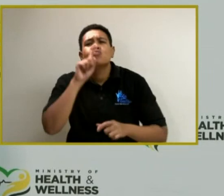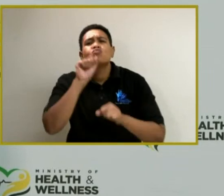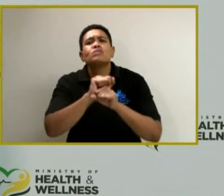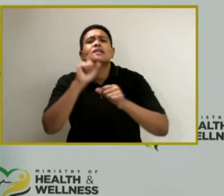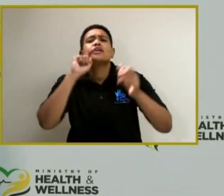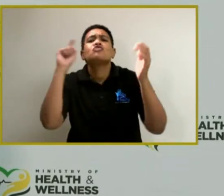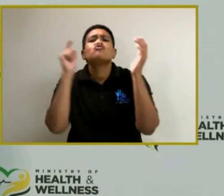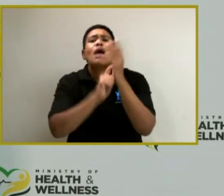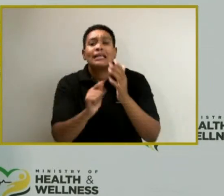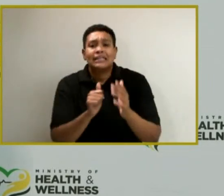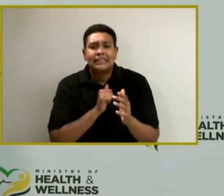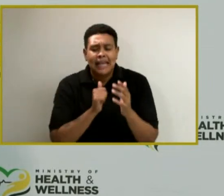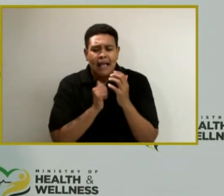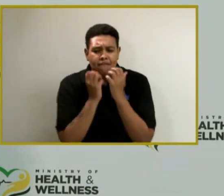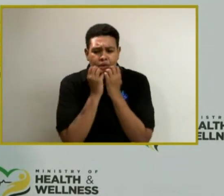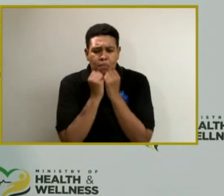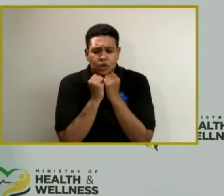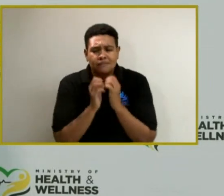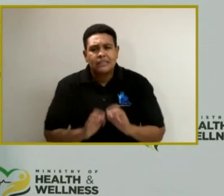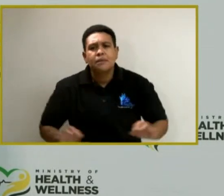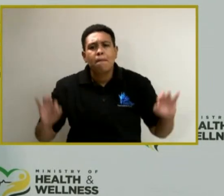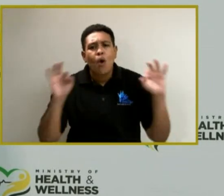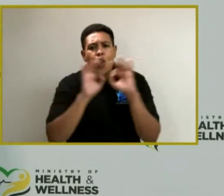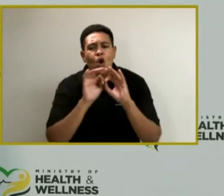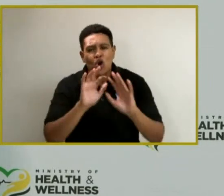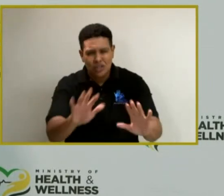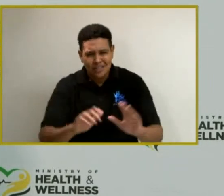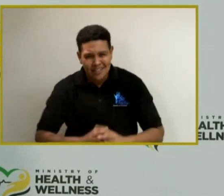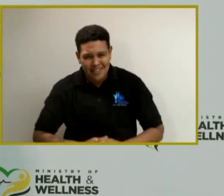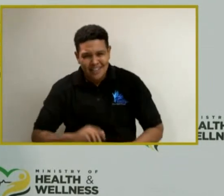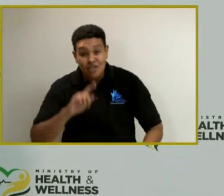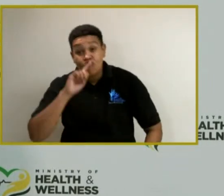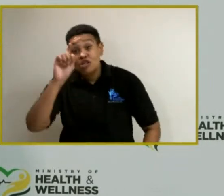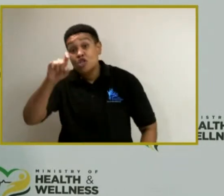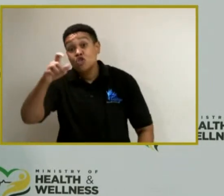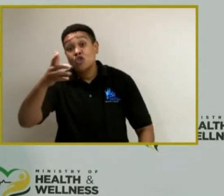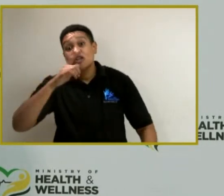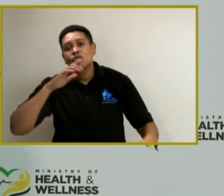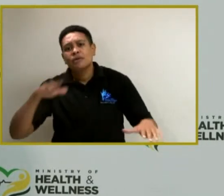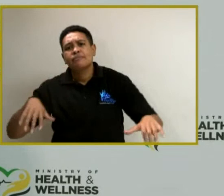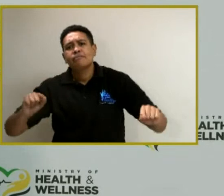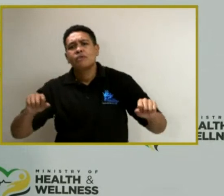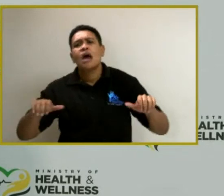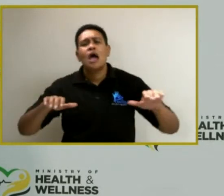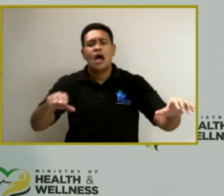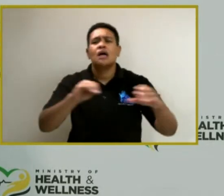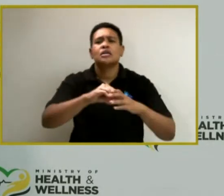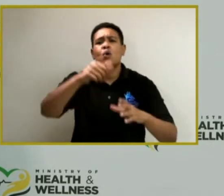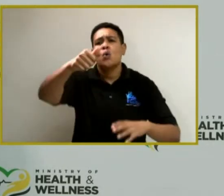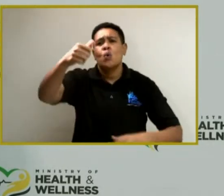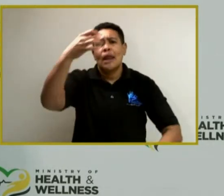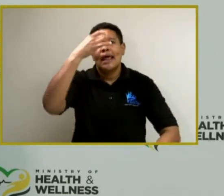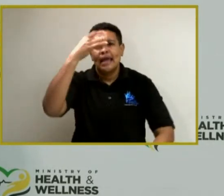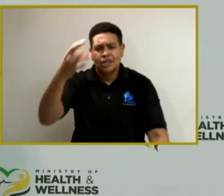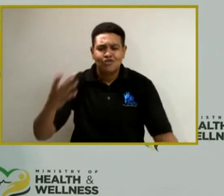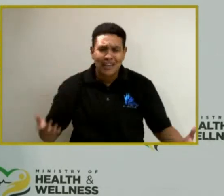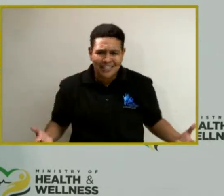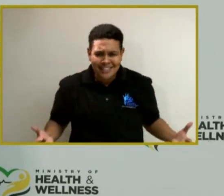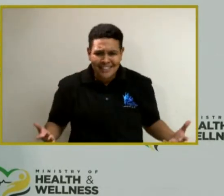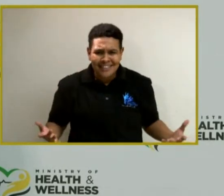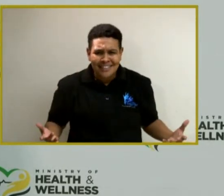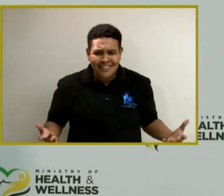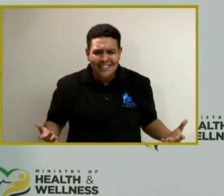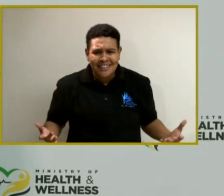that self-preservation is at stake, and they really ought to be taking action in their own interests.